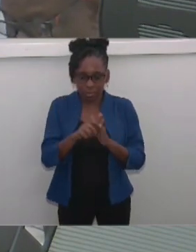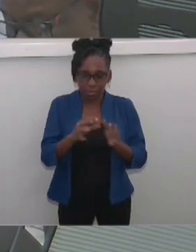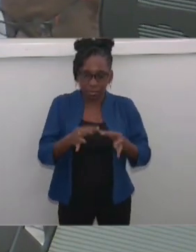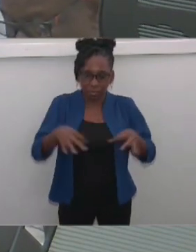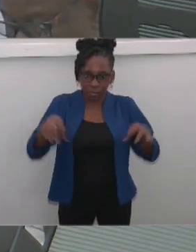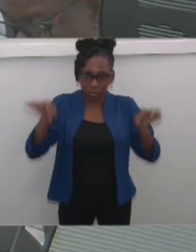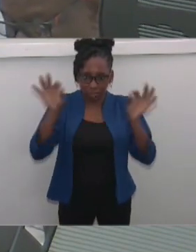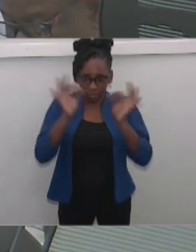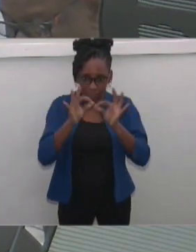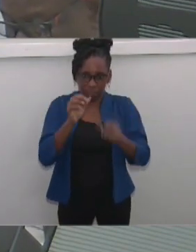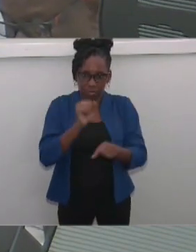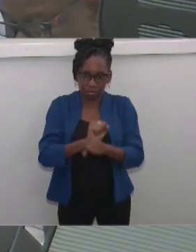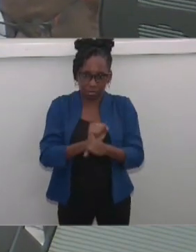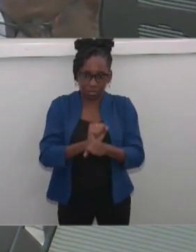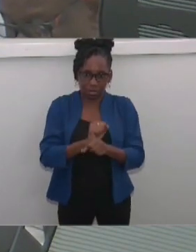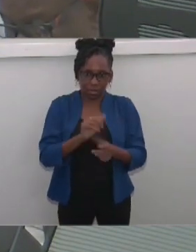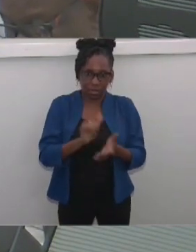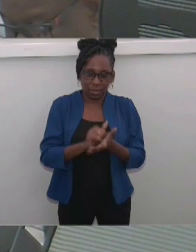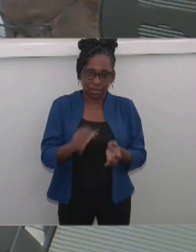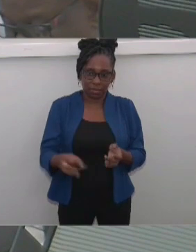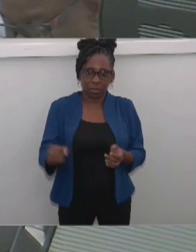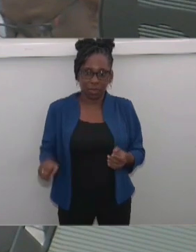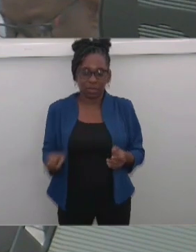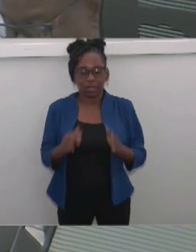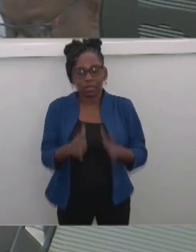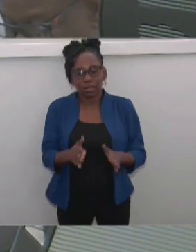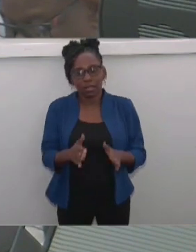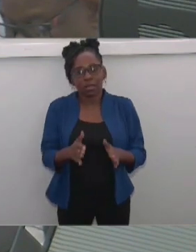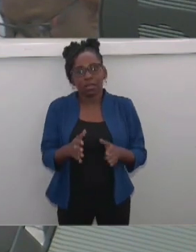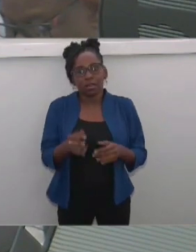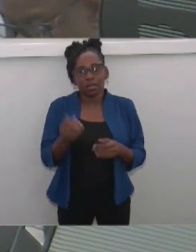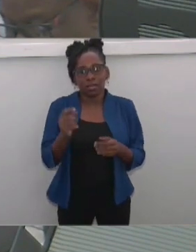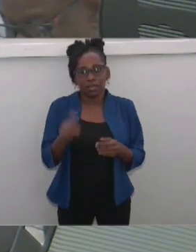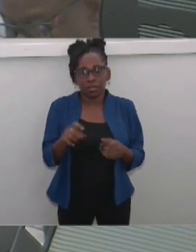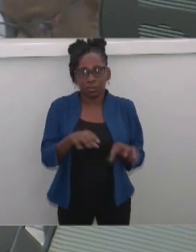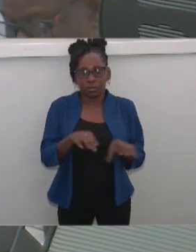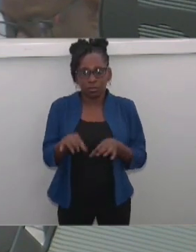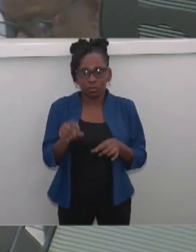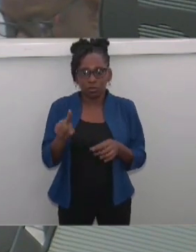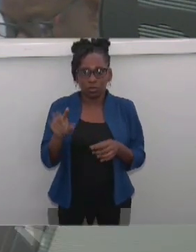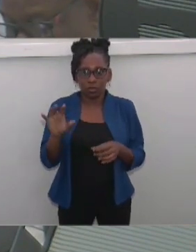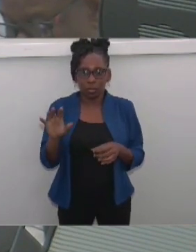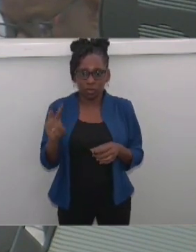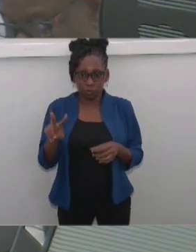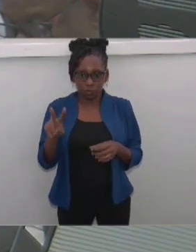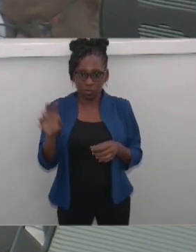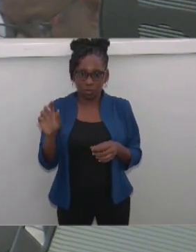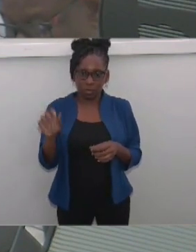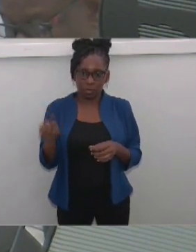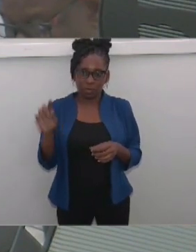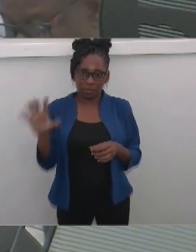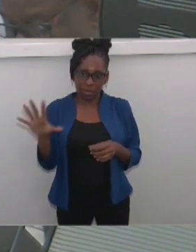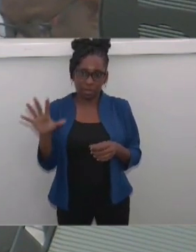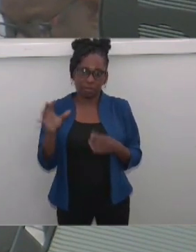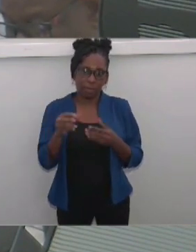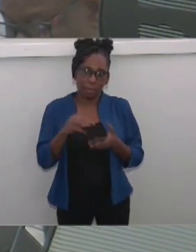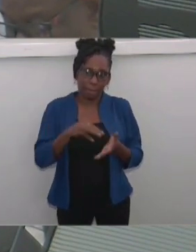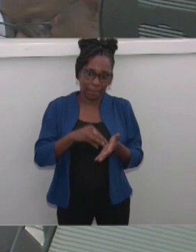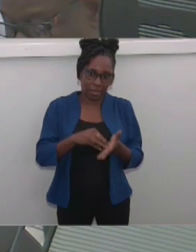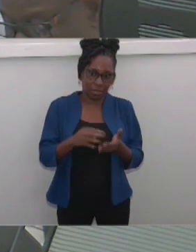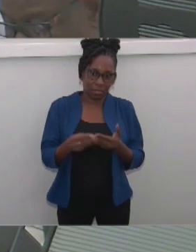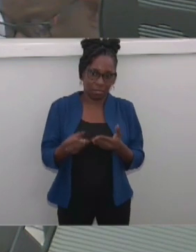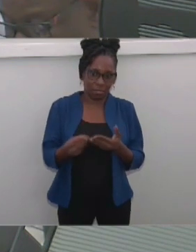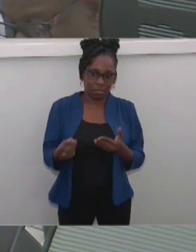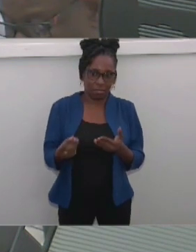our diplomats are required to do, has committed $2.5 million for the rationalization of our diplomatic